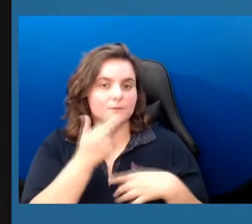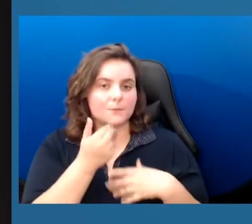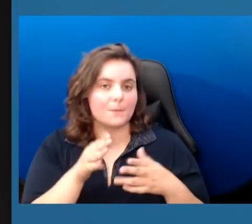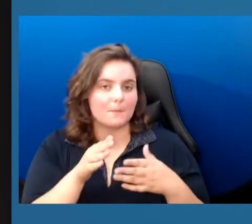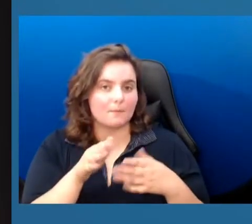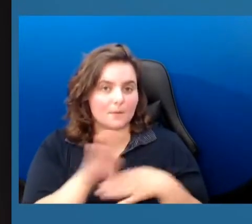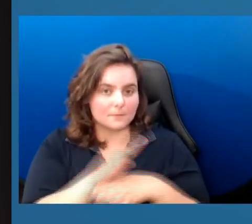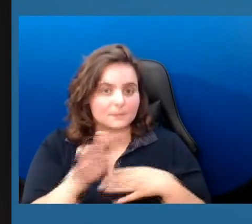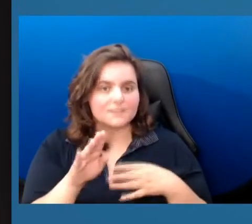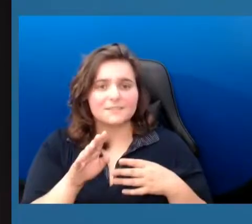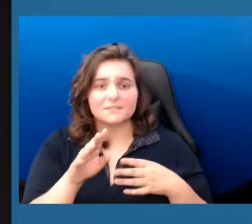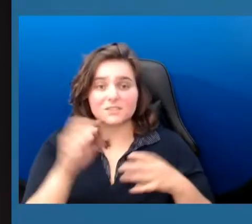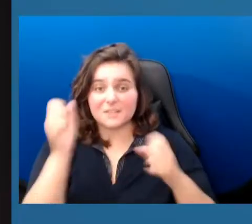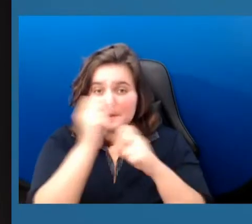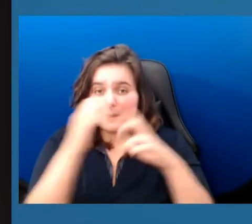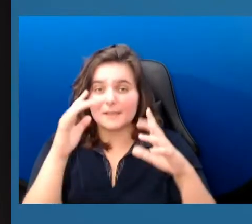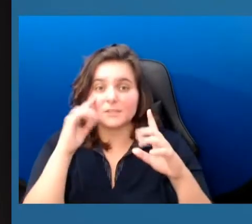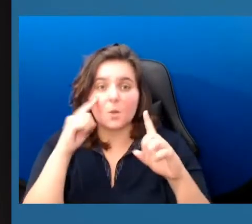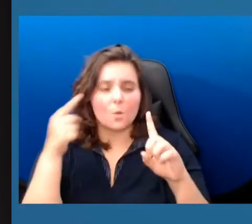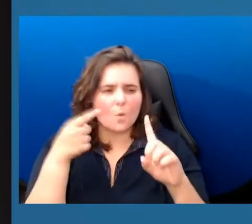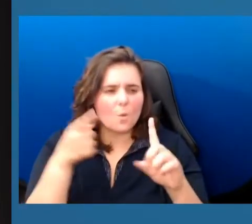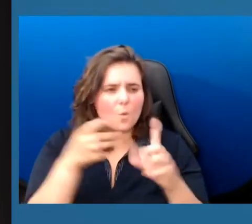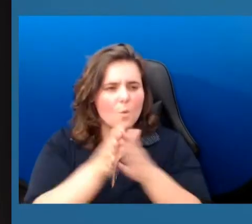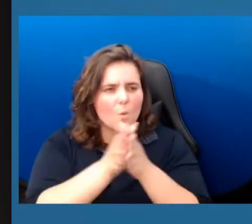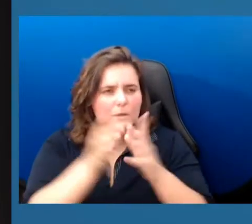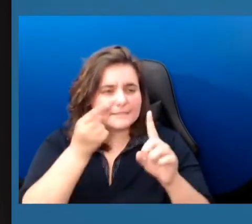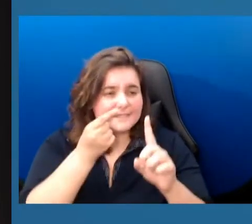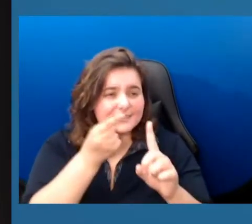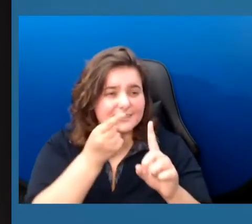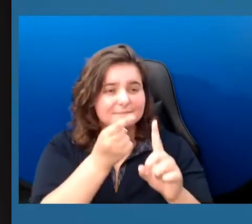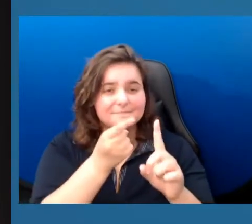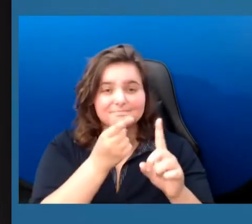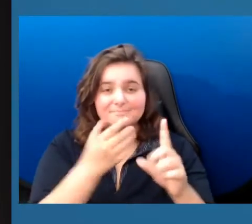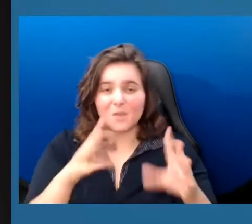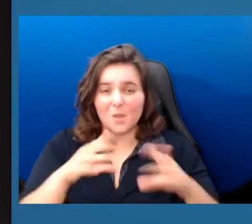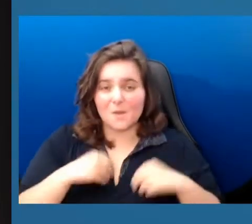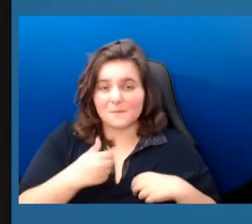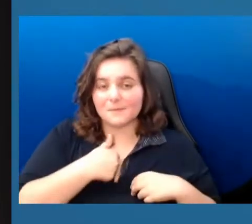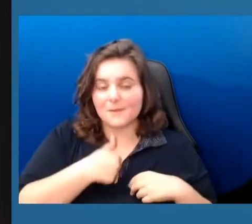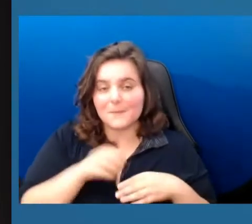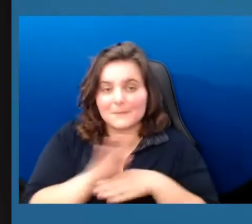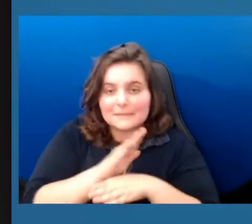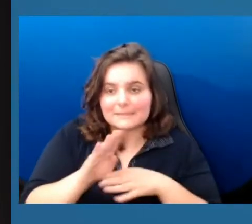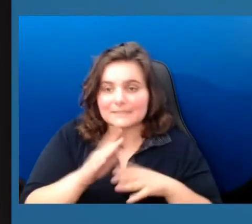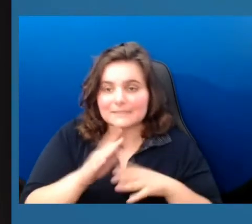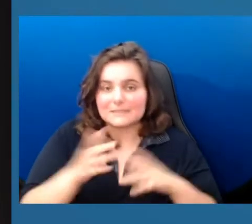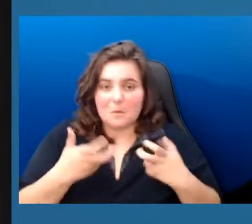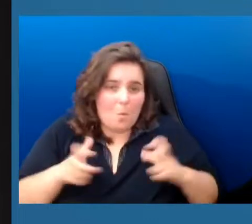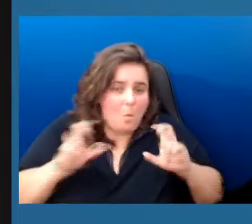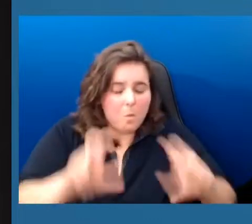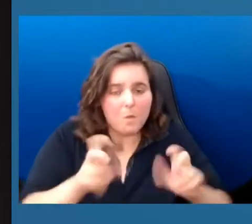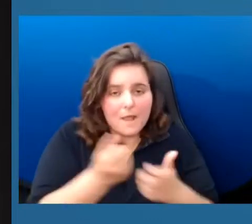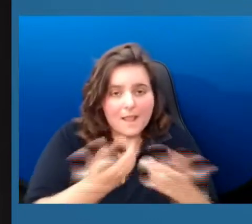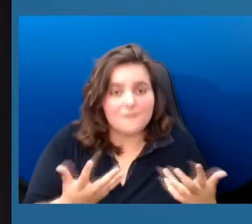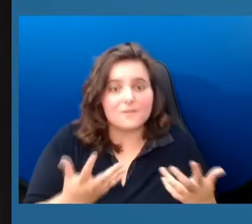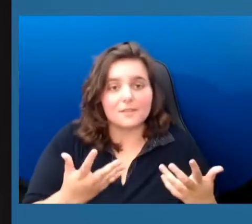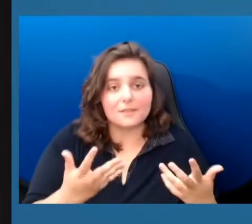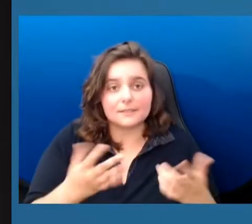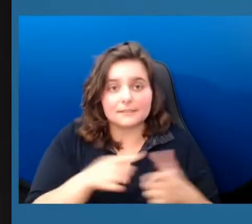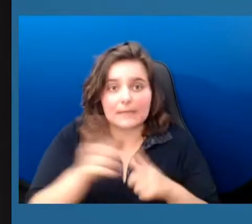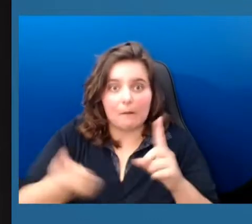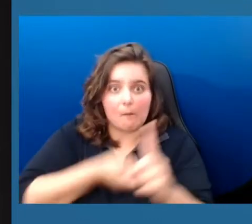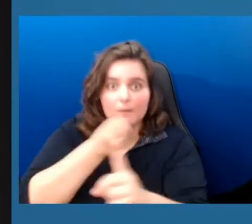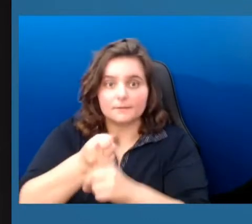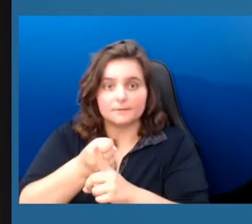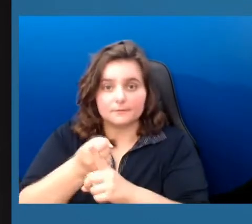passion of opening your own small business, putting everything you have into it. And then all of a sudden a global pandemic strikes and you have